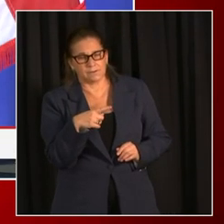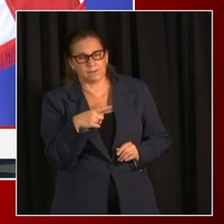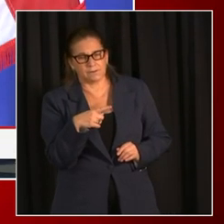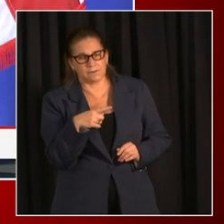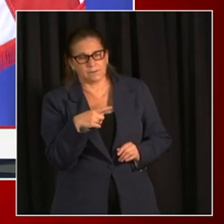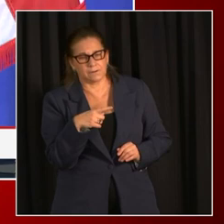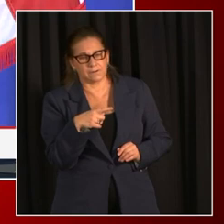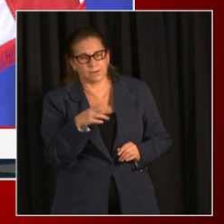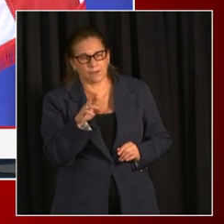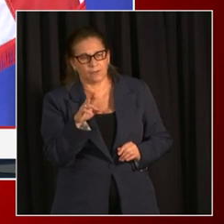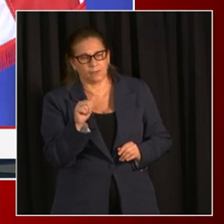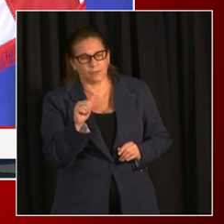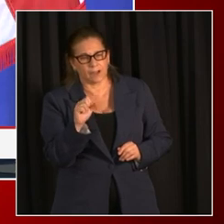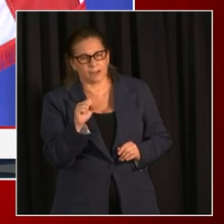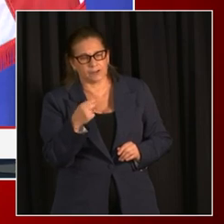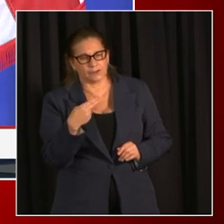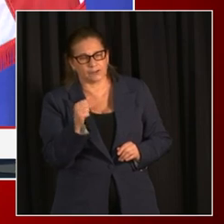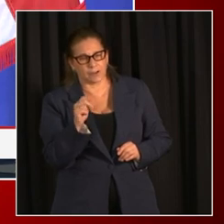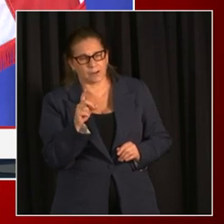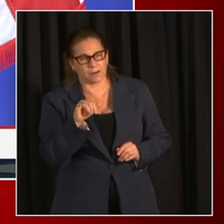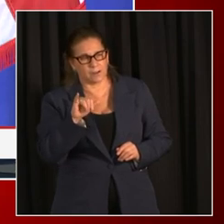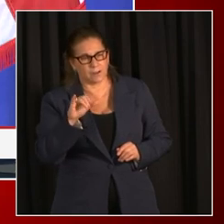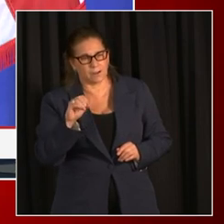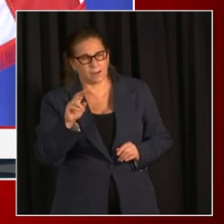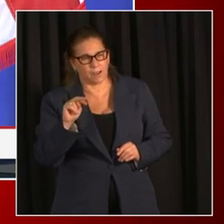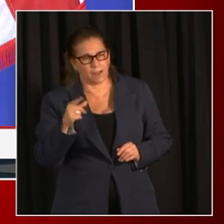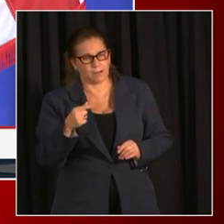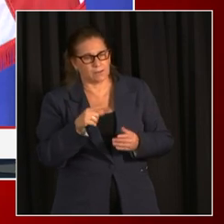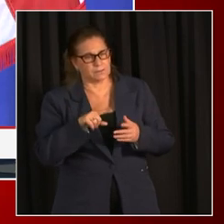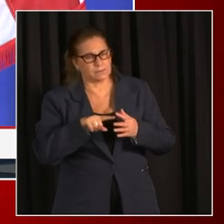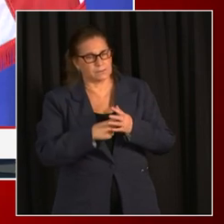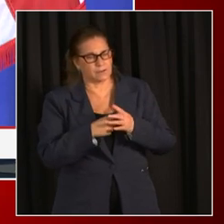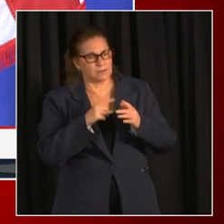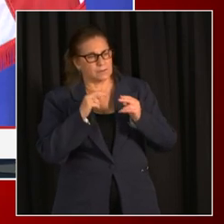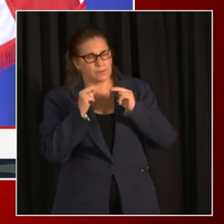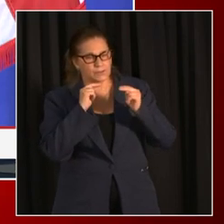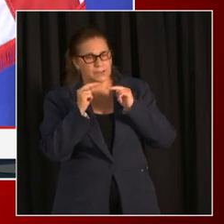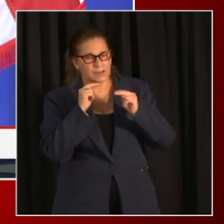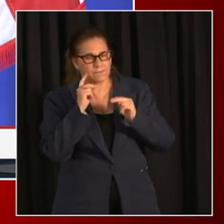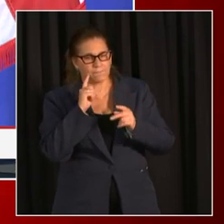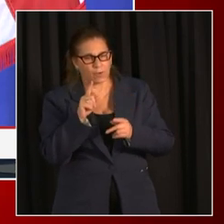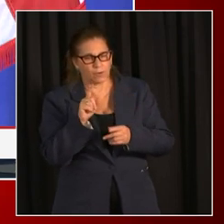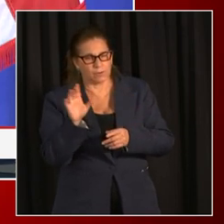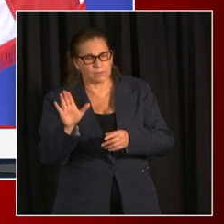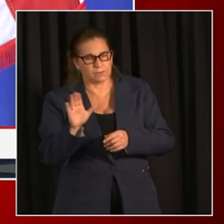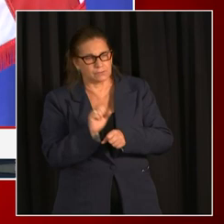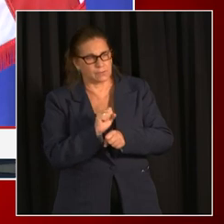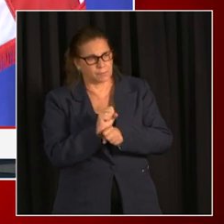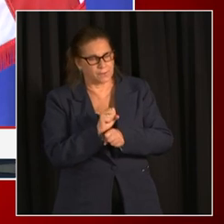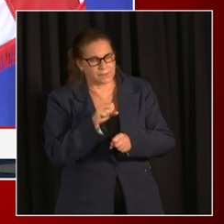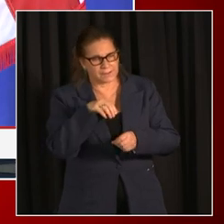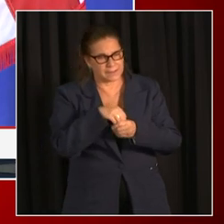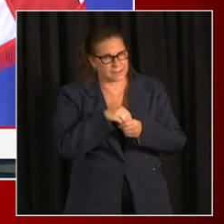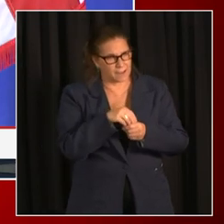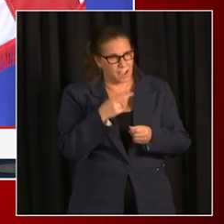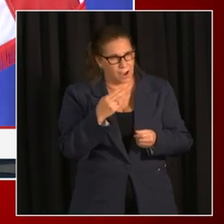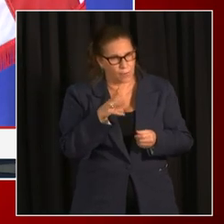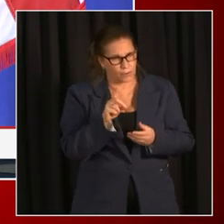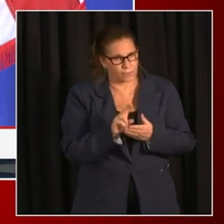As you know, I referred the matter to Vega to look at all issues